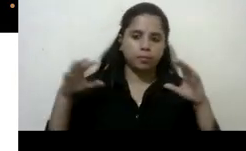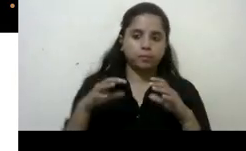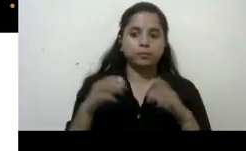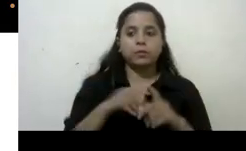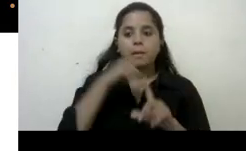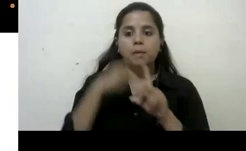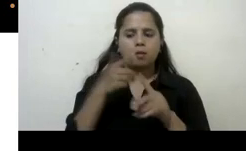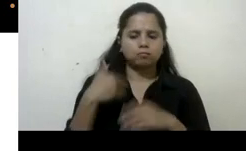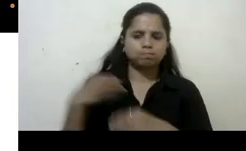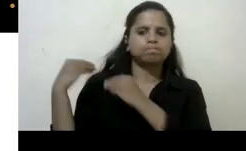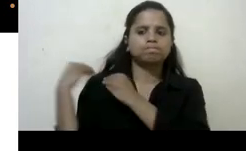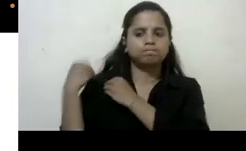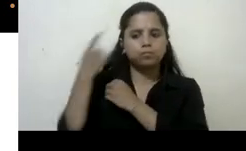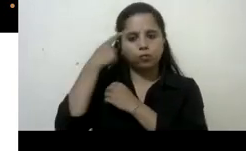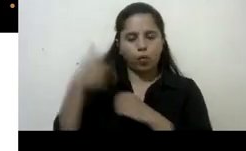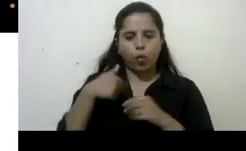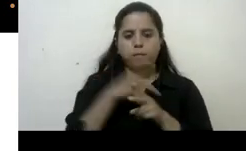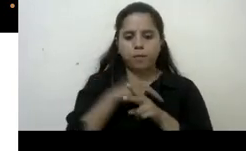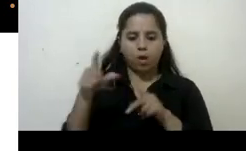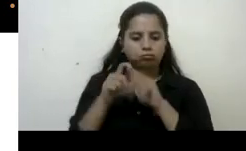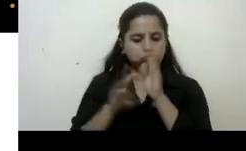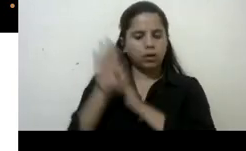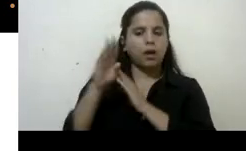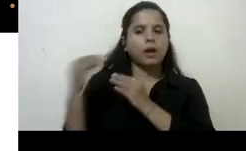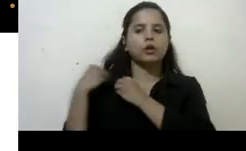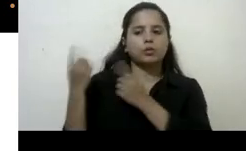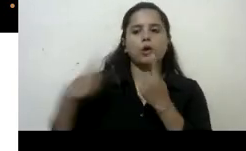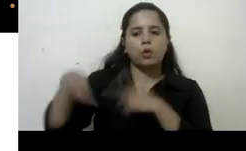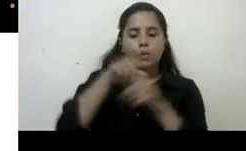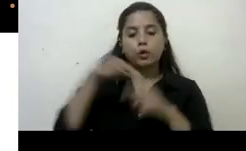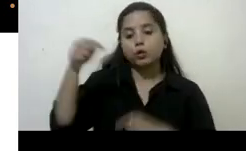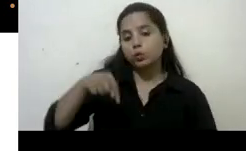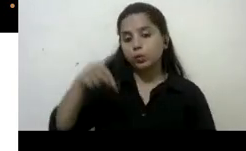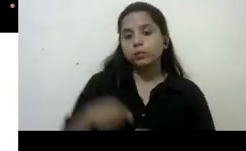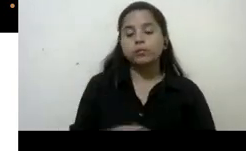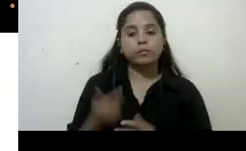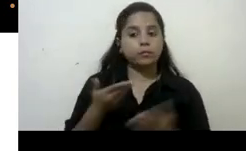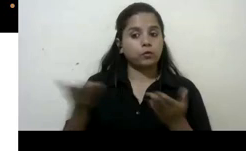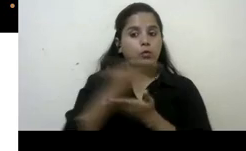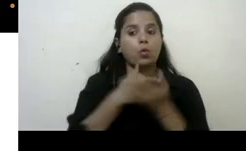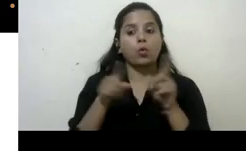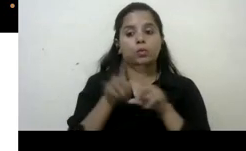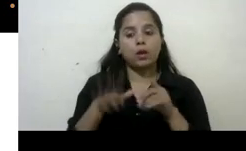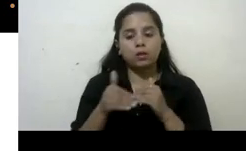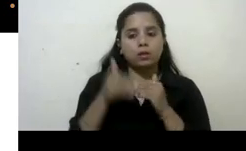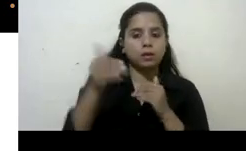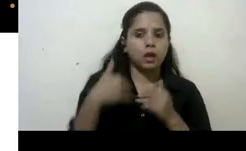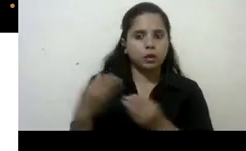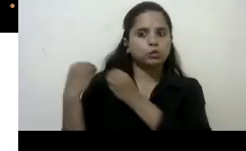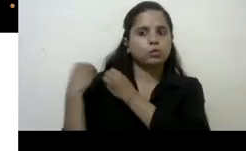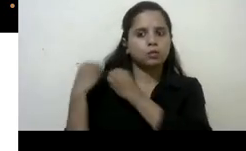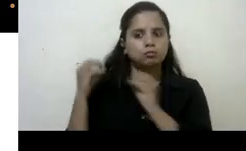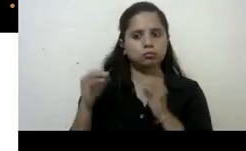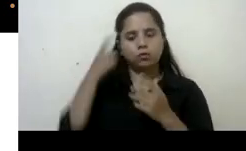the responsibility for their own professional development. Today, we are also going to take our responsibility for